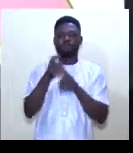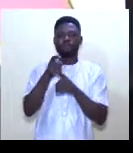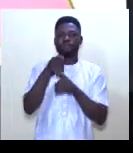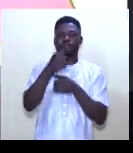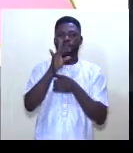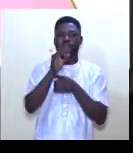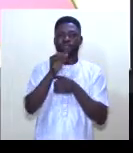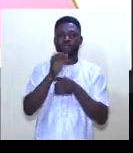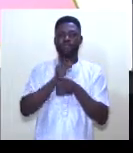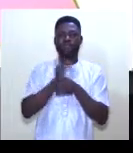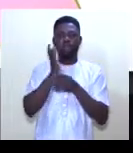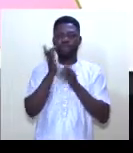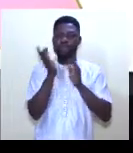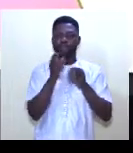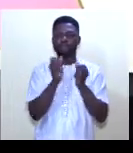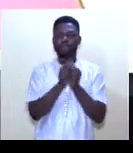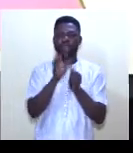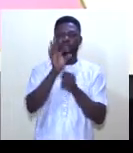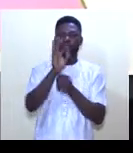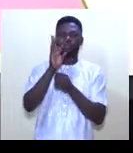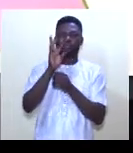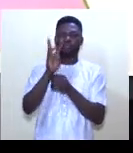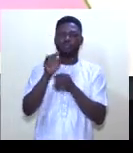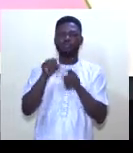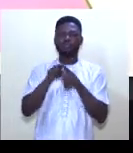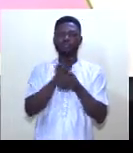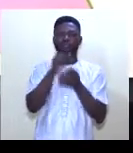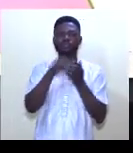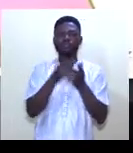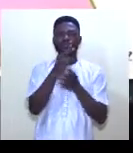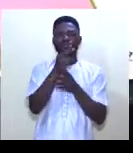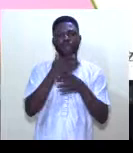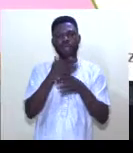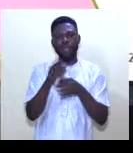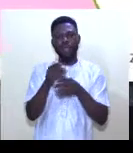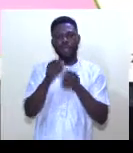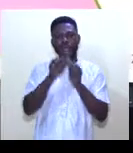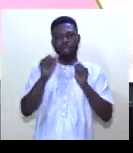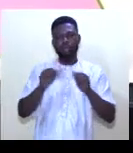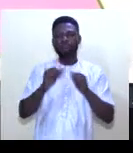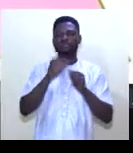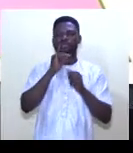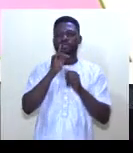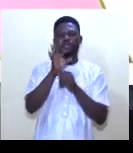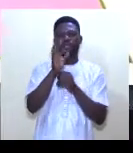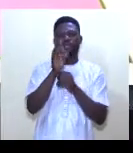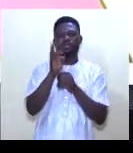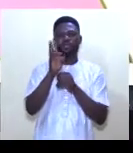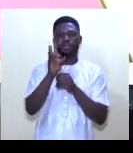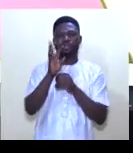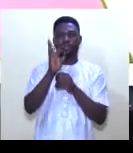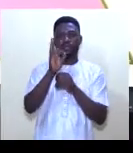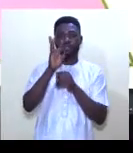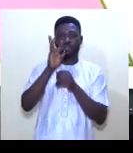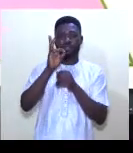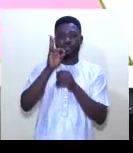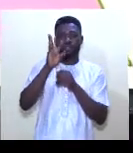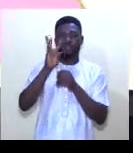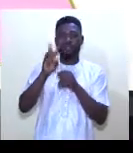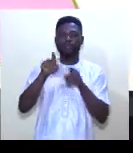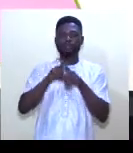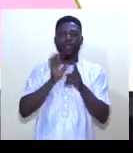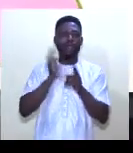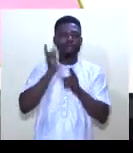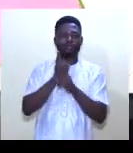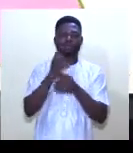whole 180, I am left with 96. So these 2 angles gives me 96, but they are both equal. So I just divide 96